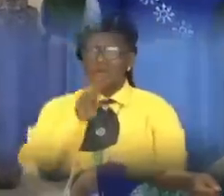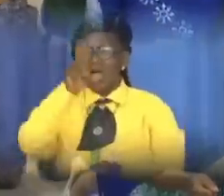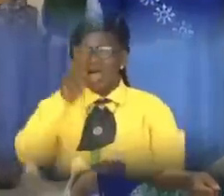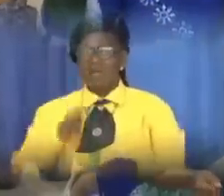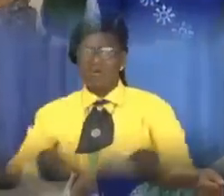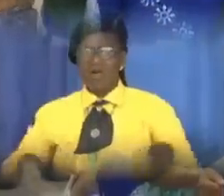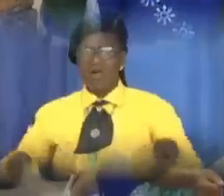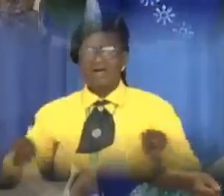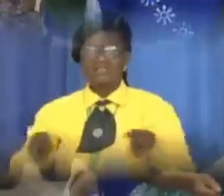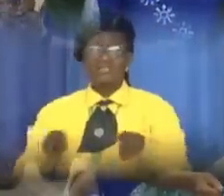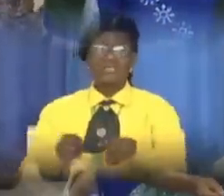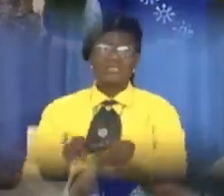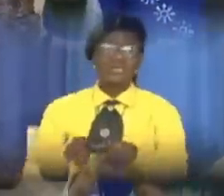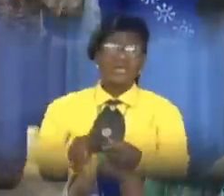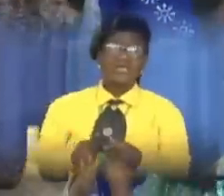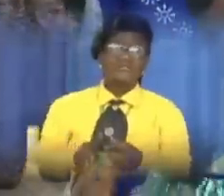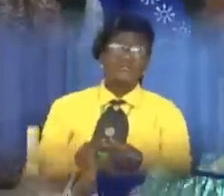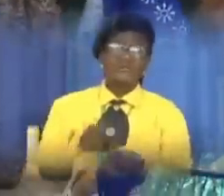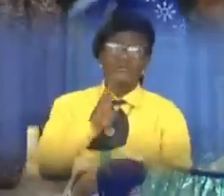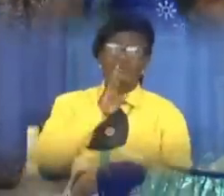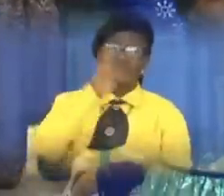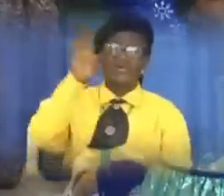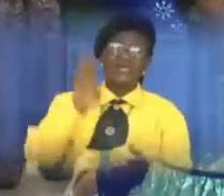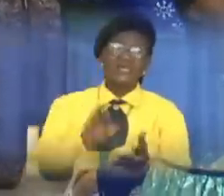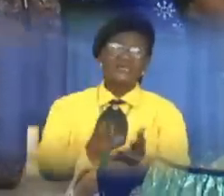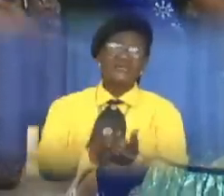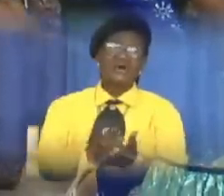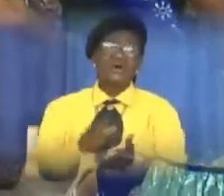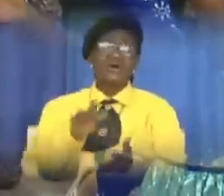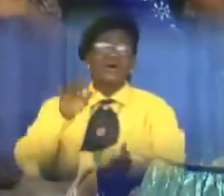You are worthy to be